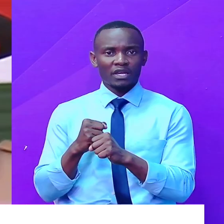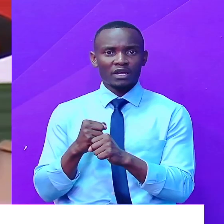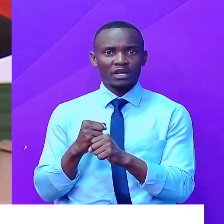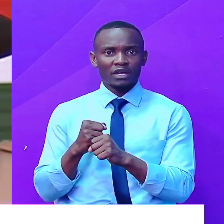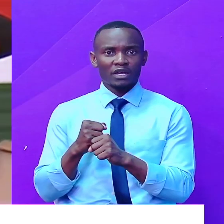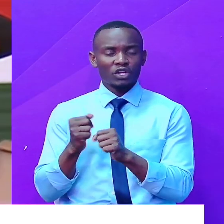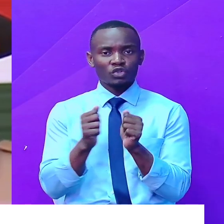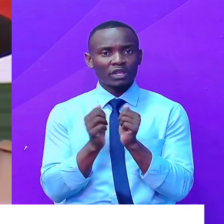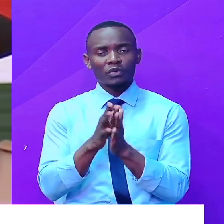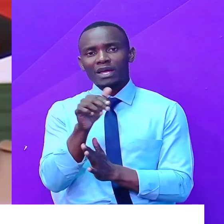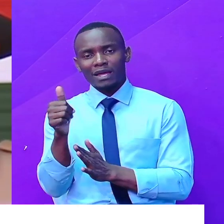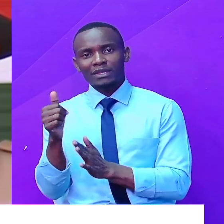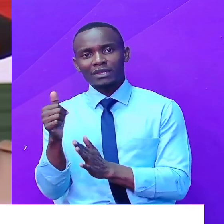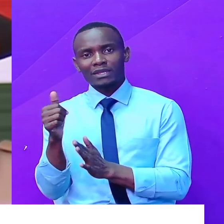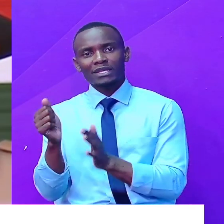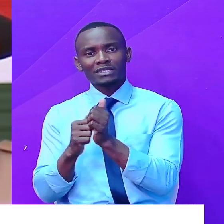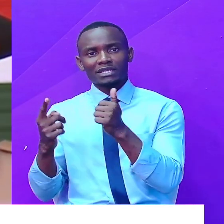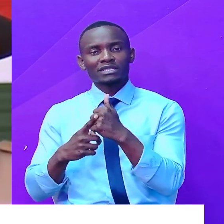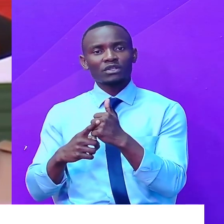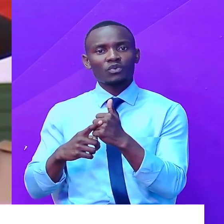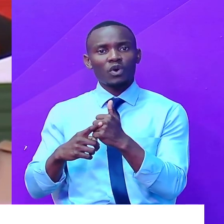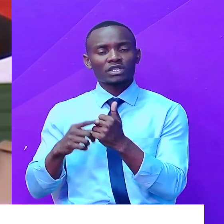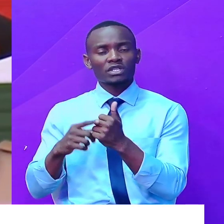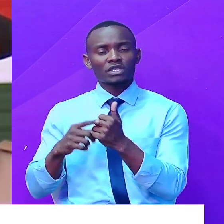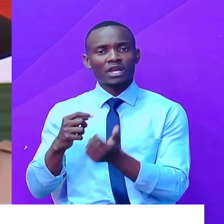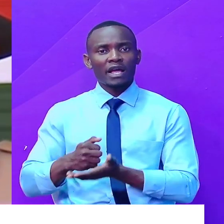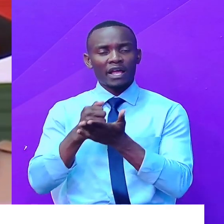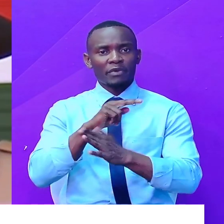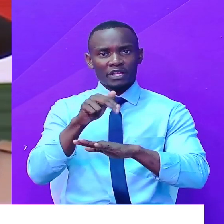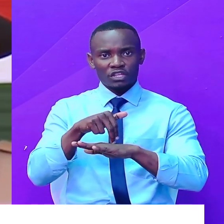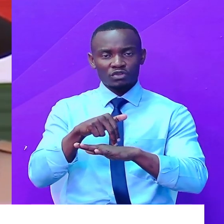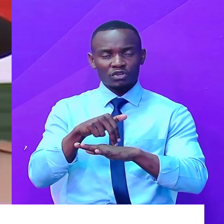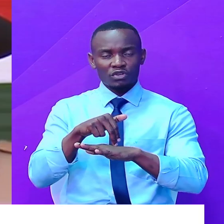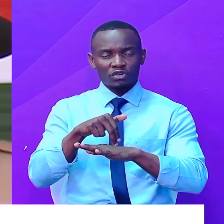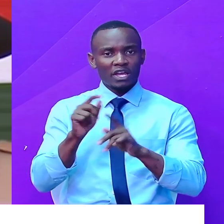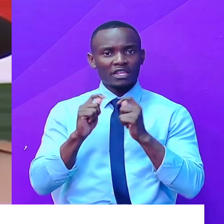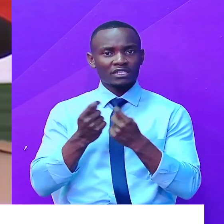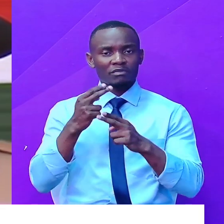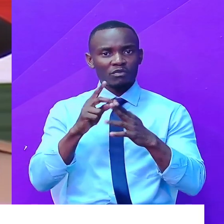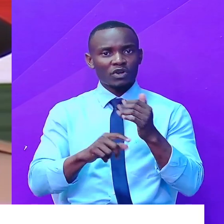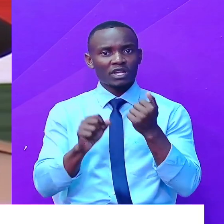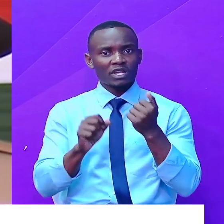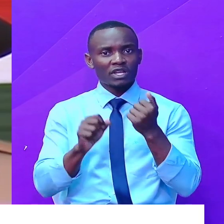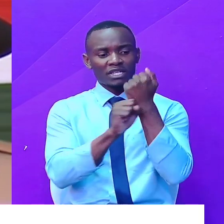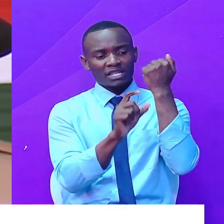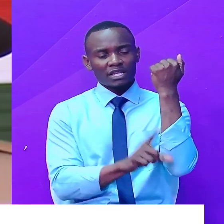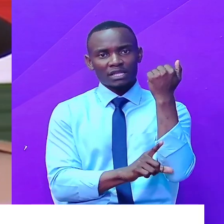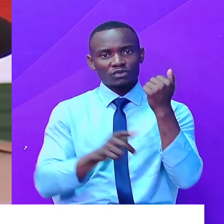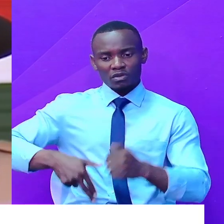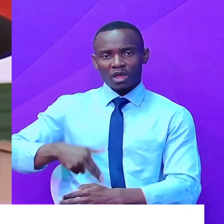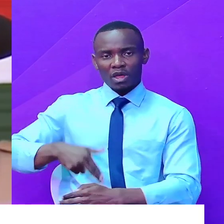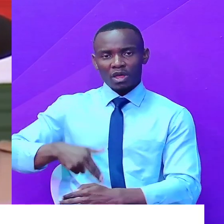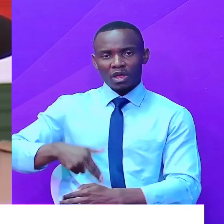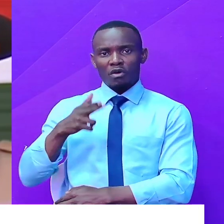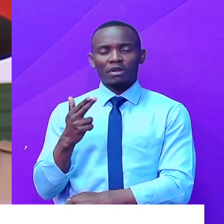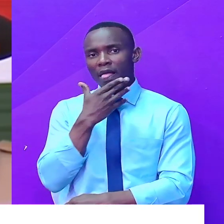contributing nations to the regiment commonly known as Senegalese riflemen.